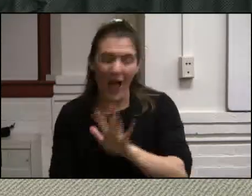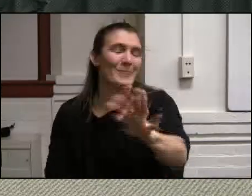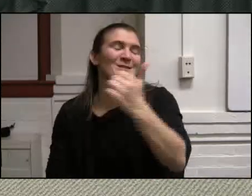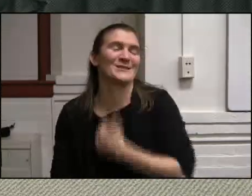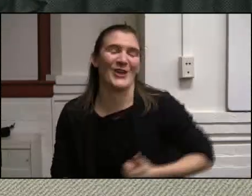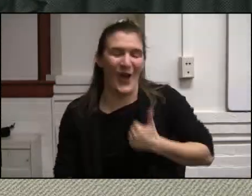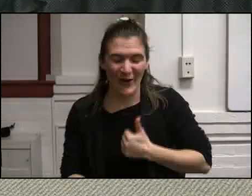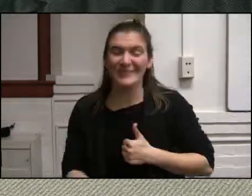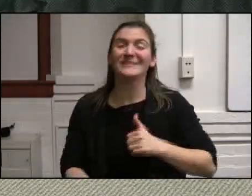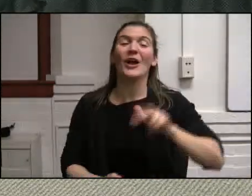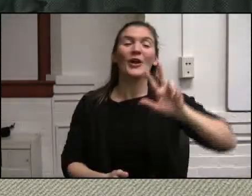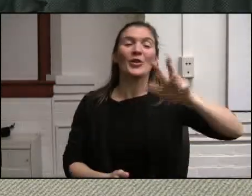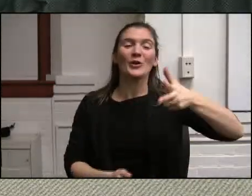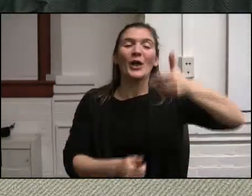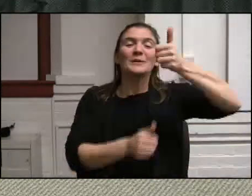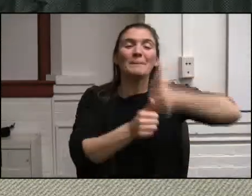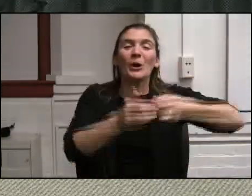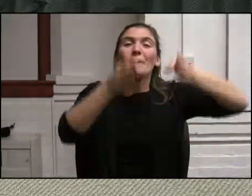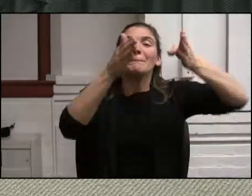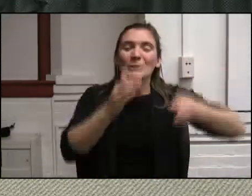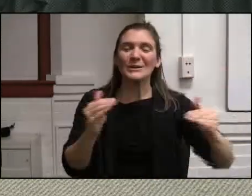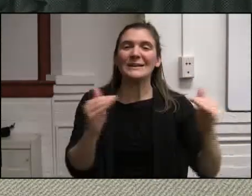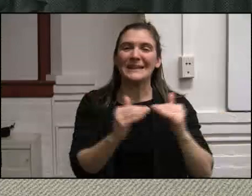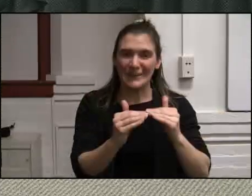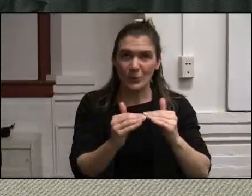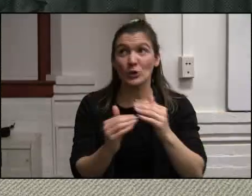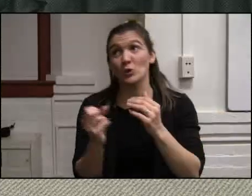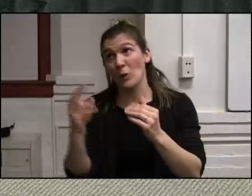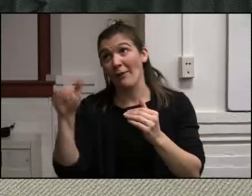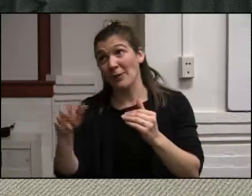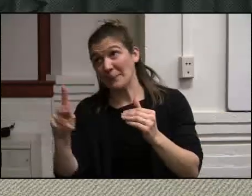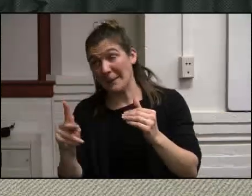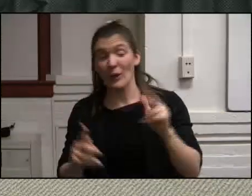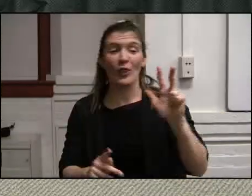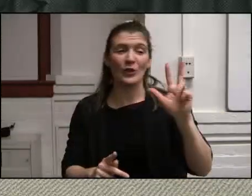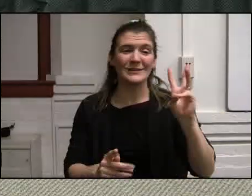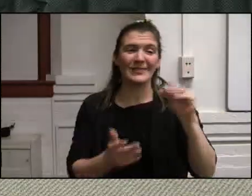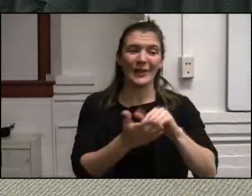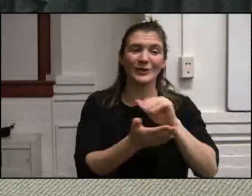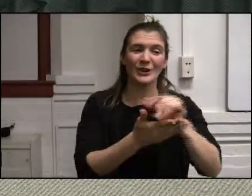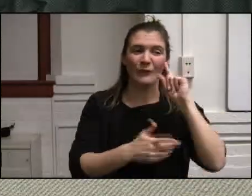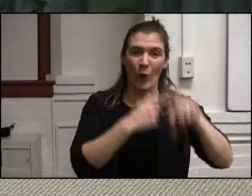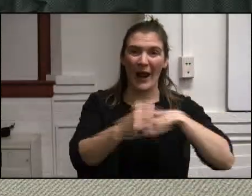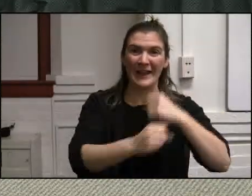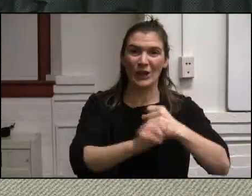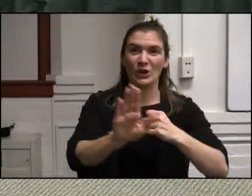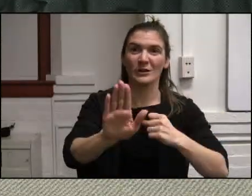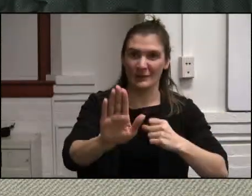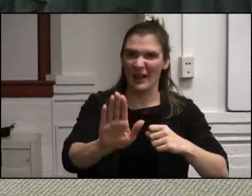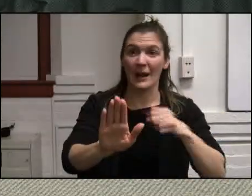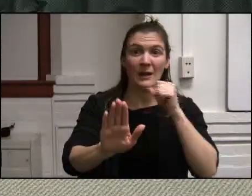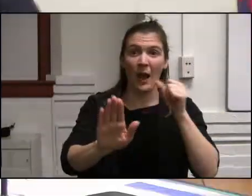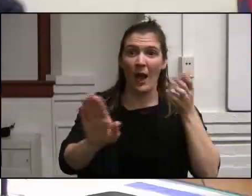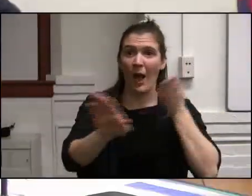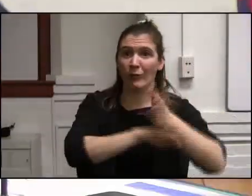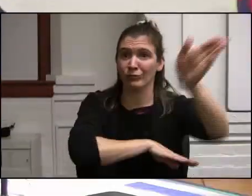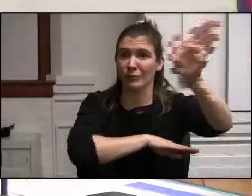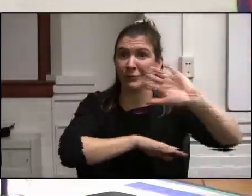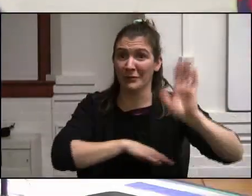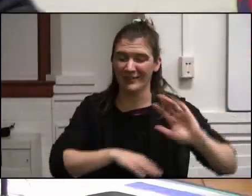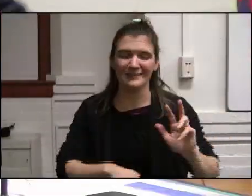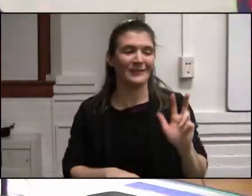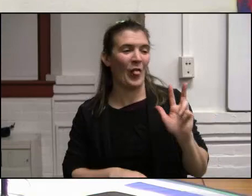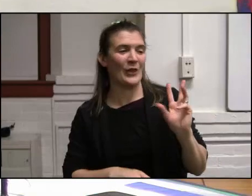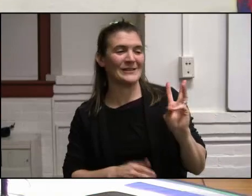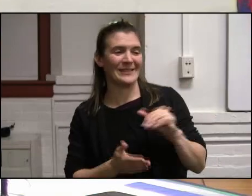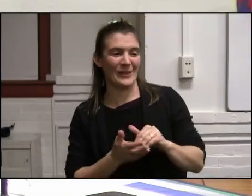apologize. $3 per resident, 12,000 residents, Yeah. $36,000 for Very the good. year. Sorry about that. And so the funding we provided